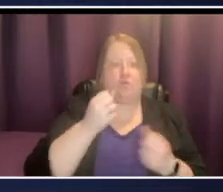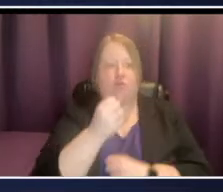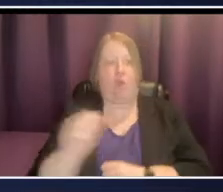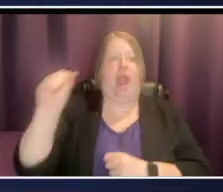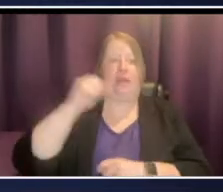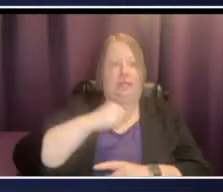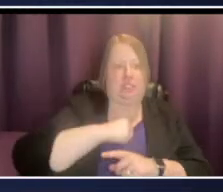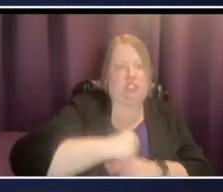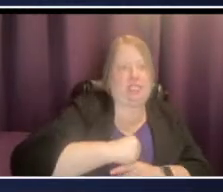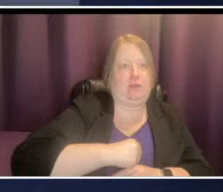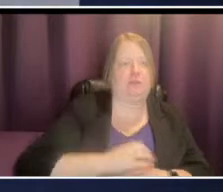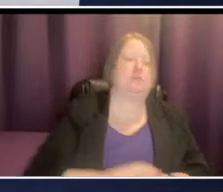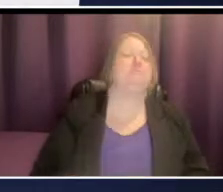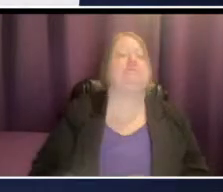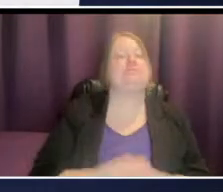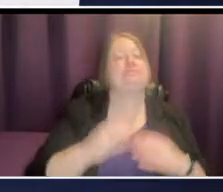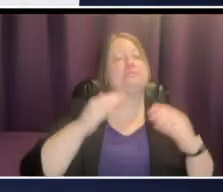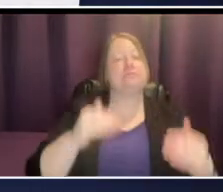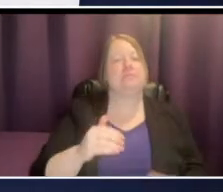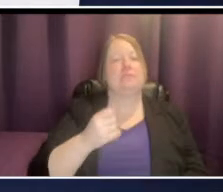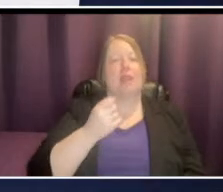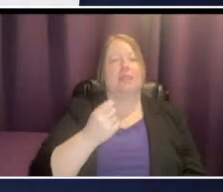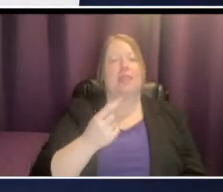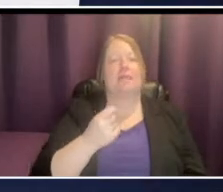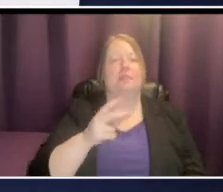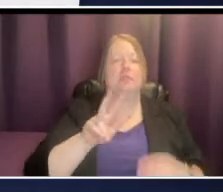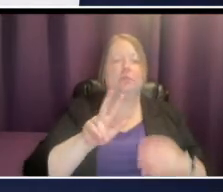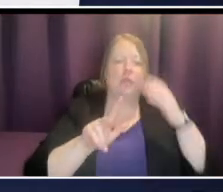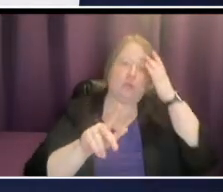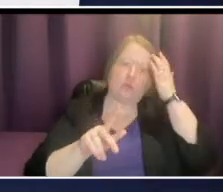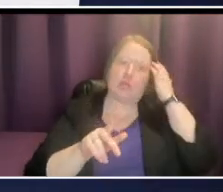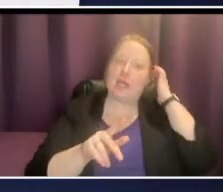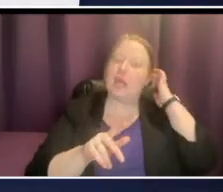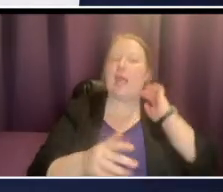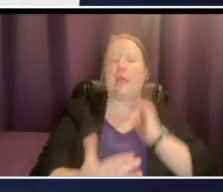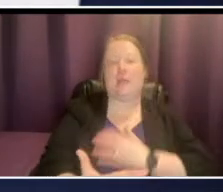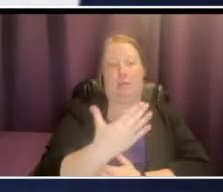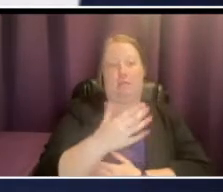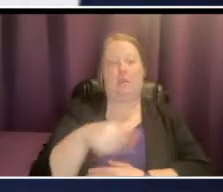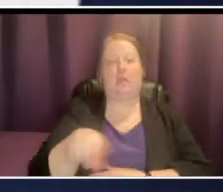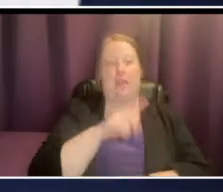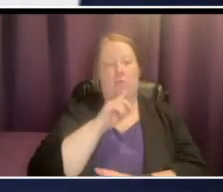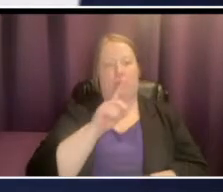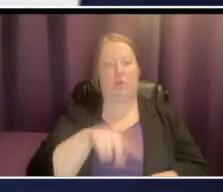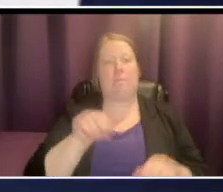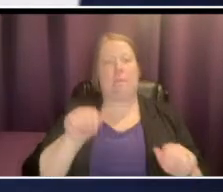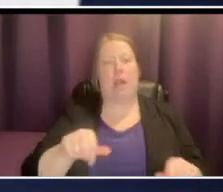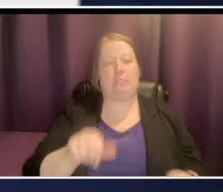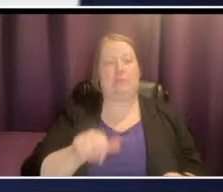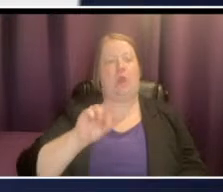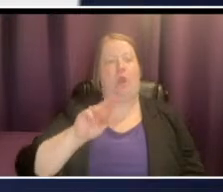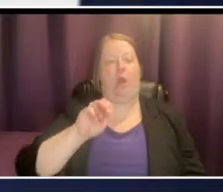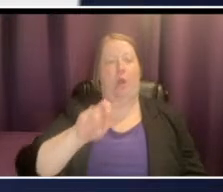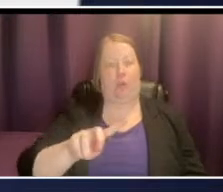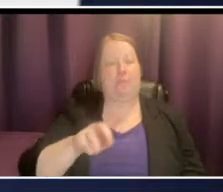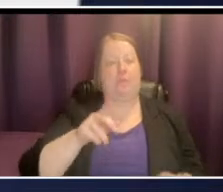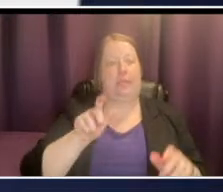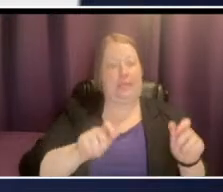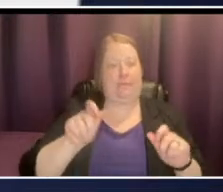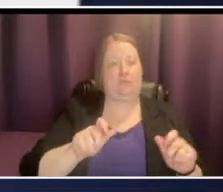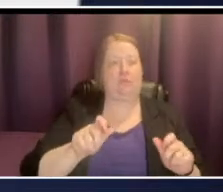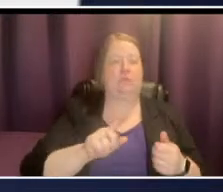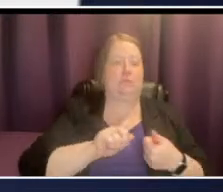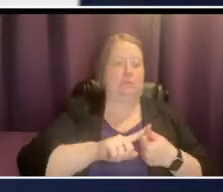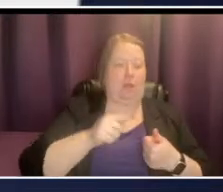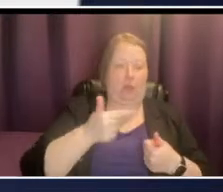a.m., agents also reported possible armed individuals, one with a Glock, one with a rifle. Over the